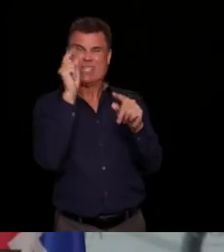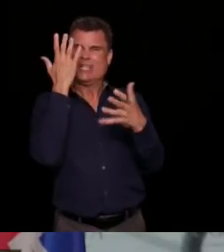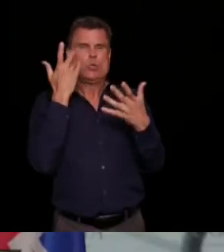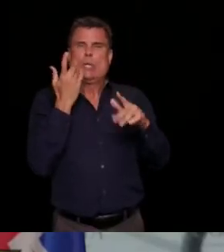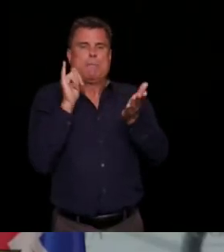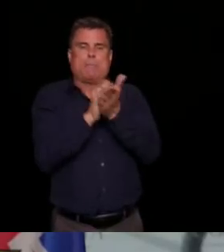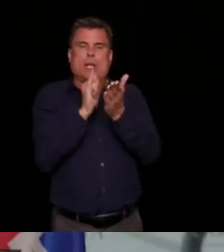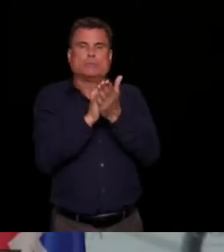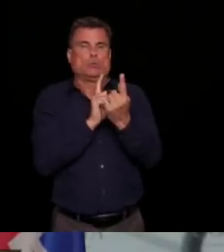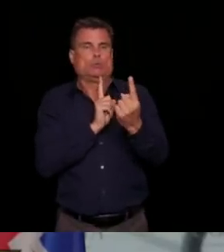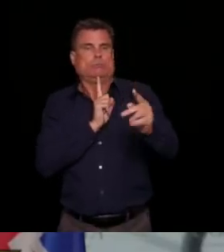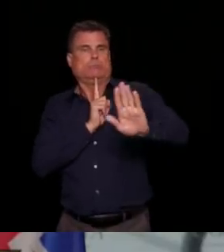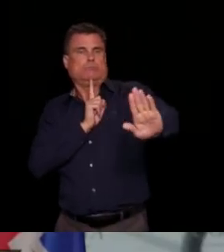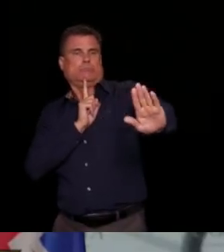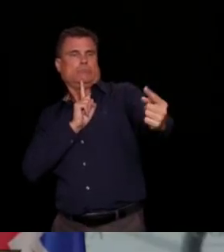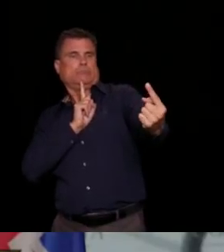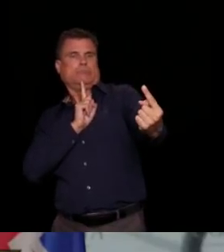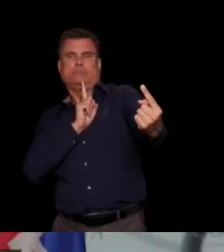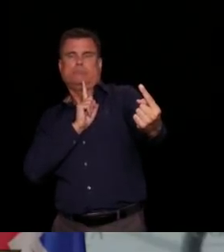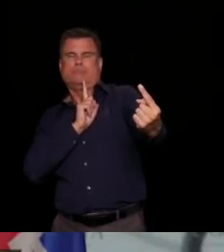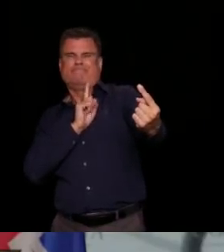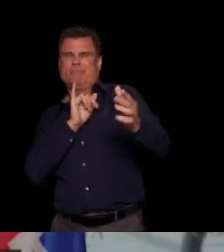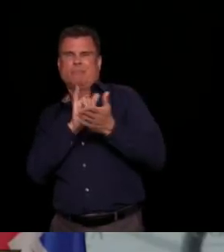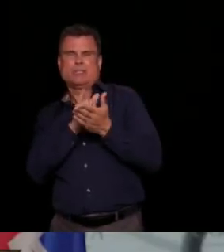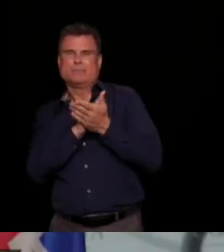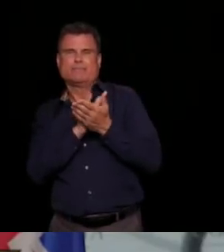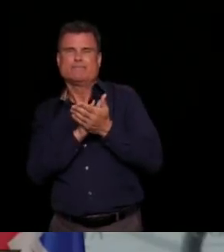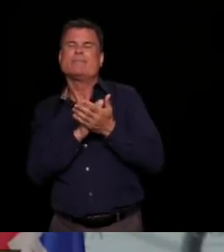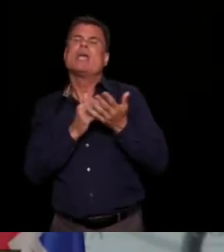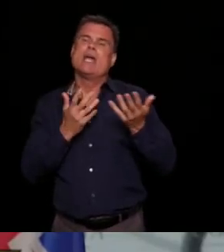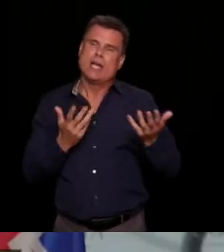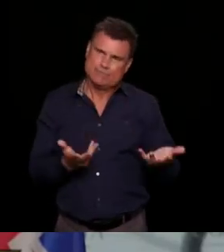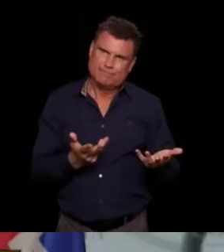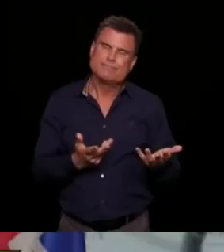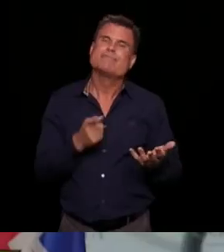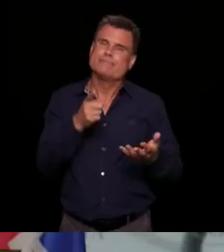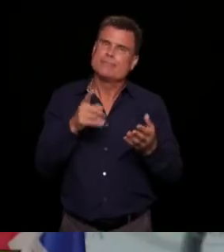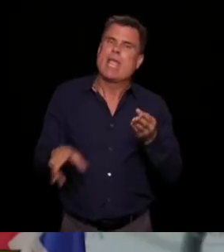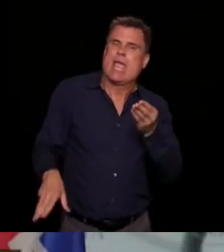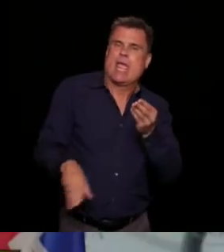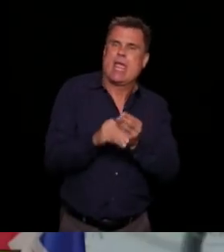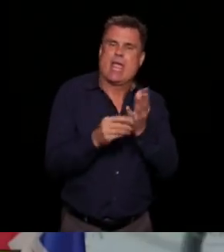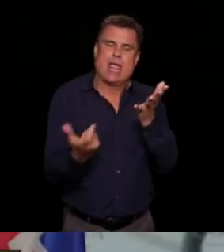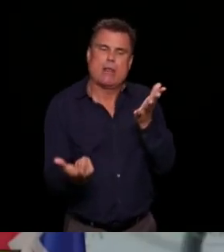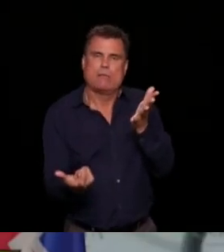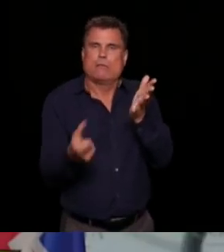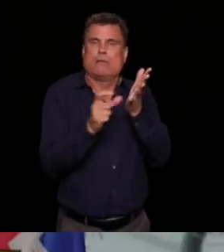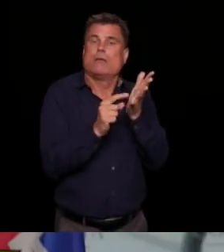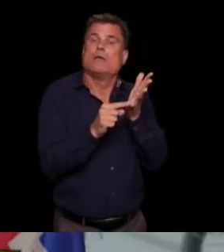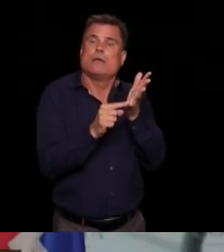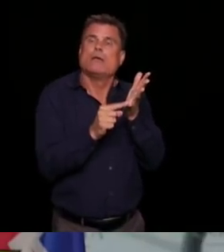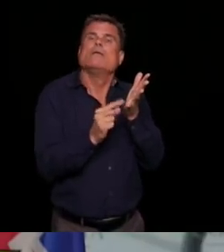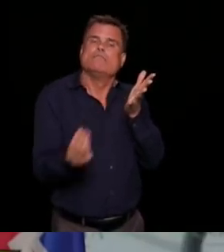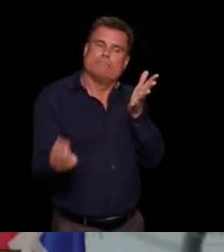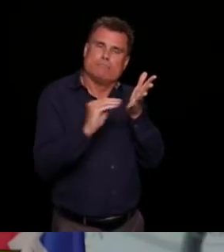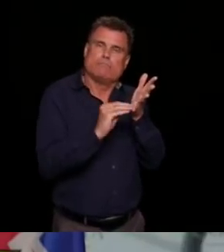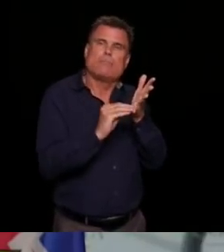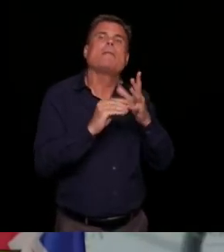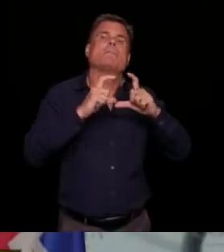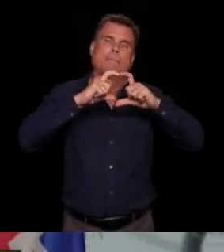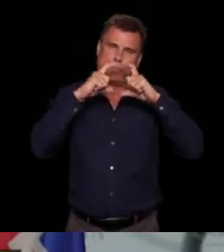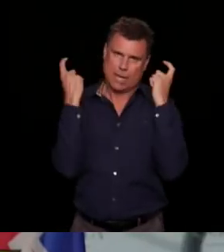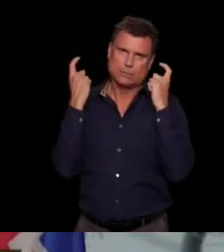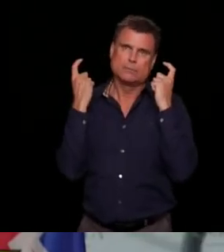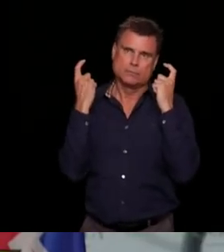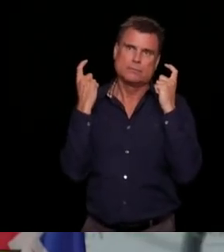a significant distance, that the additional layer of protection that masks provide can be